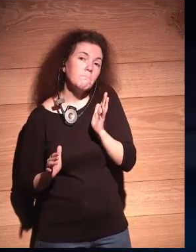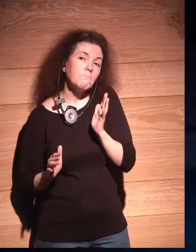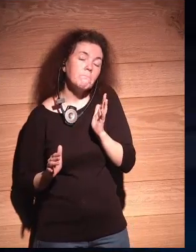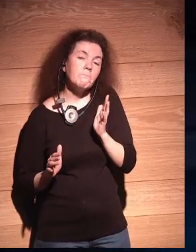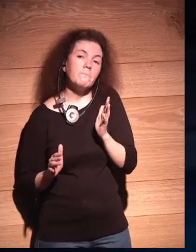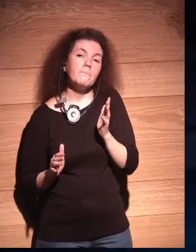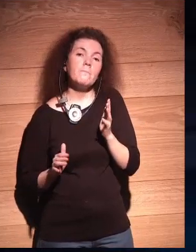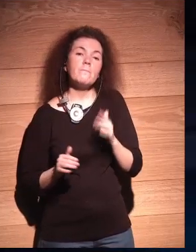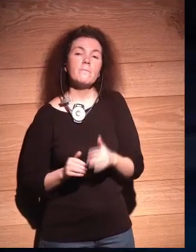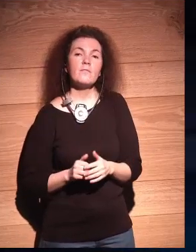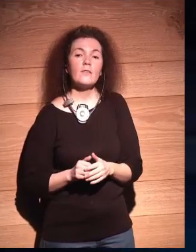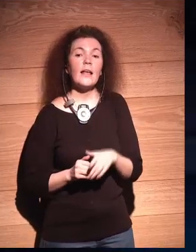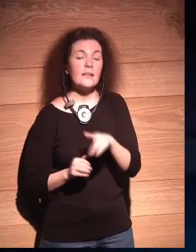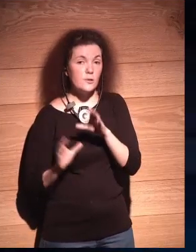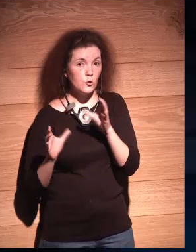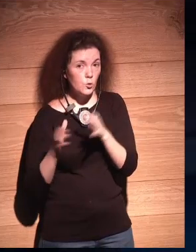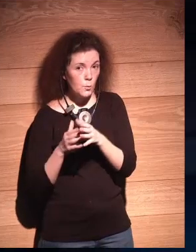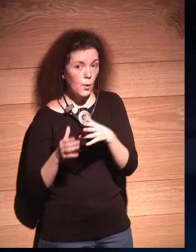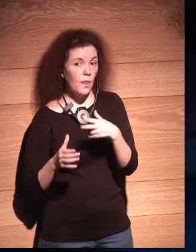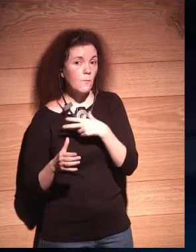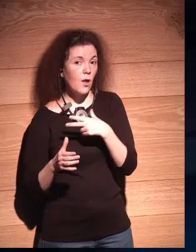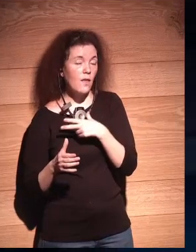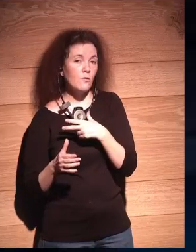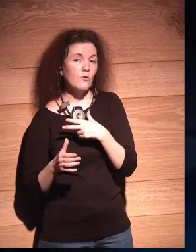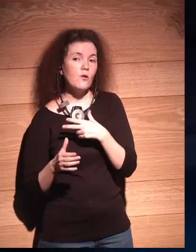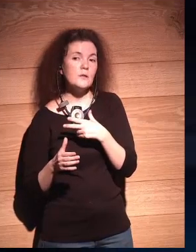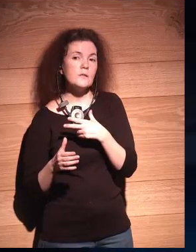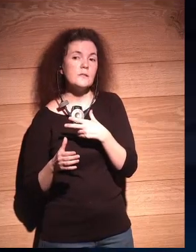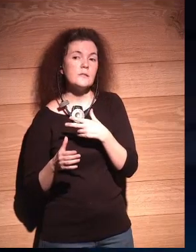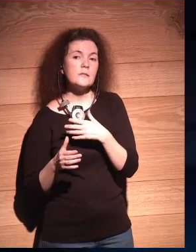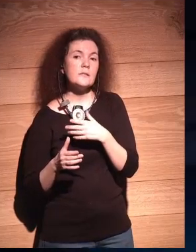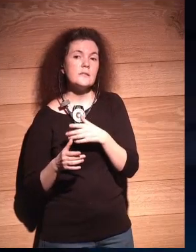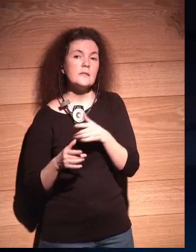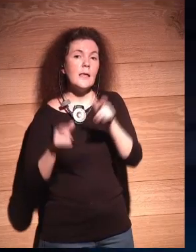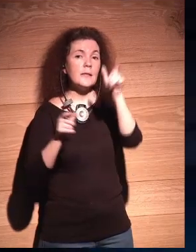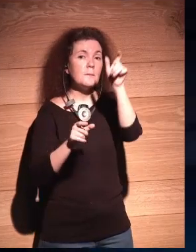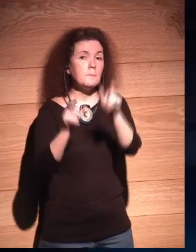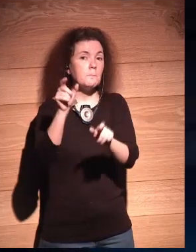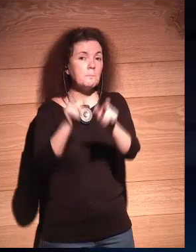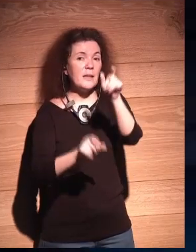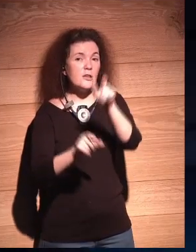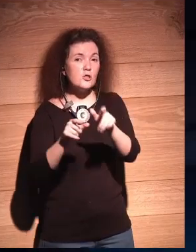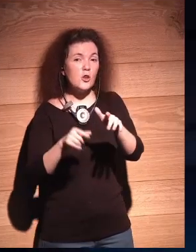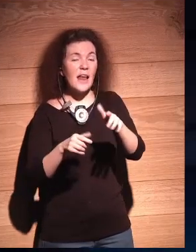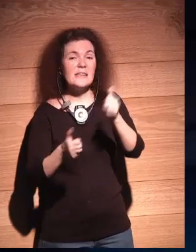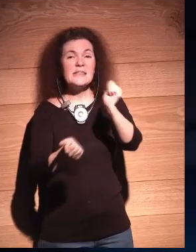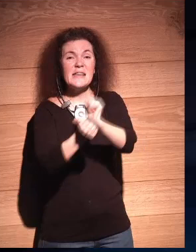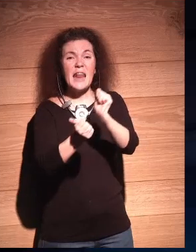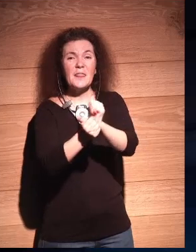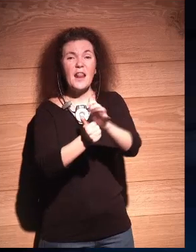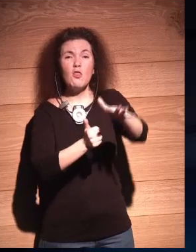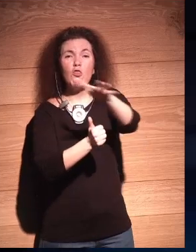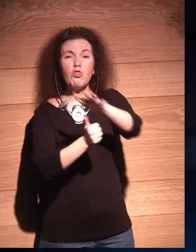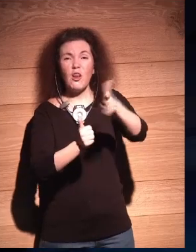group they're representing people who are on death row in the United States, people in prison who are on death row,